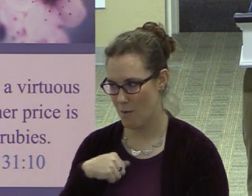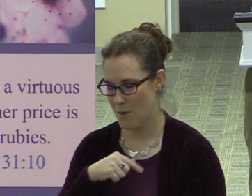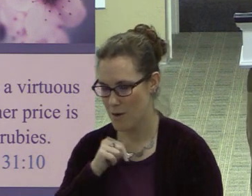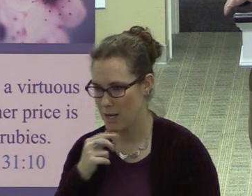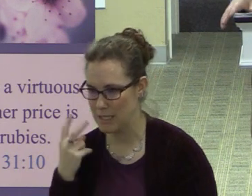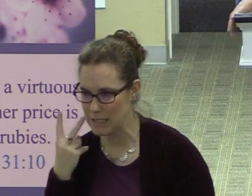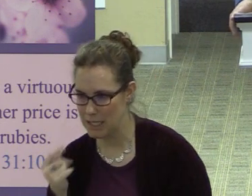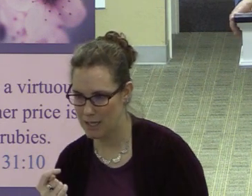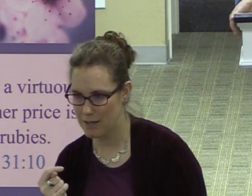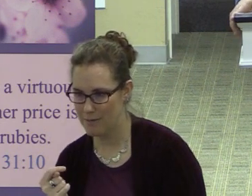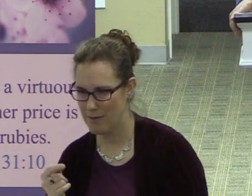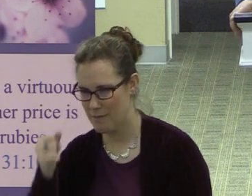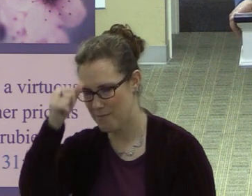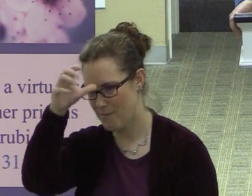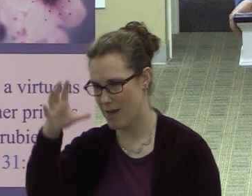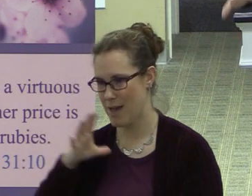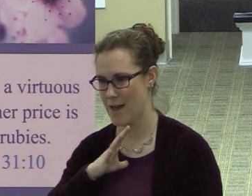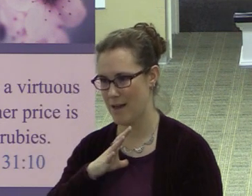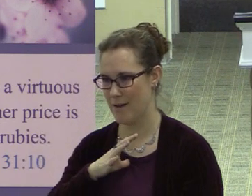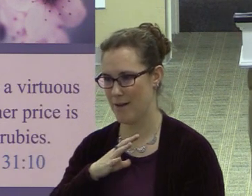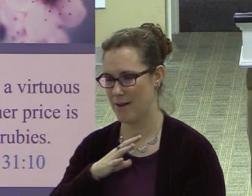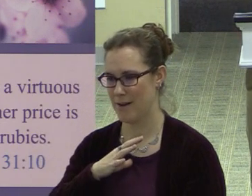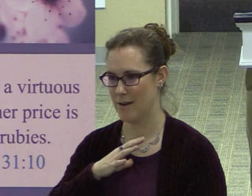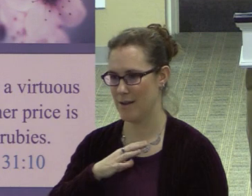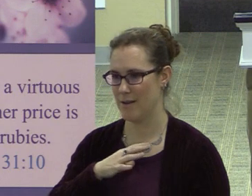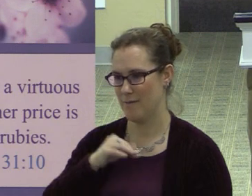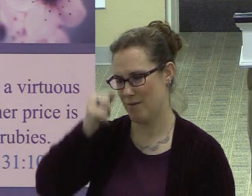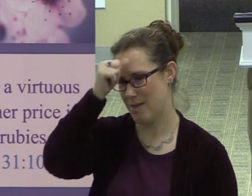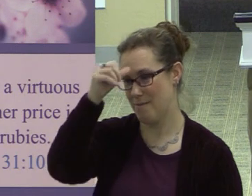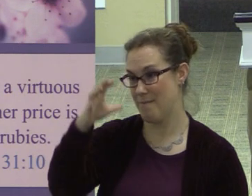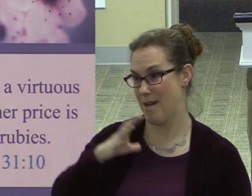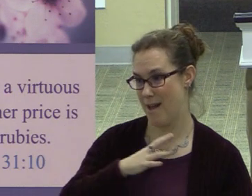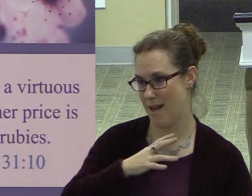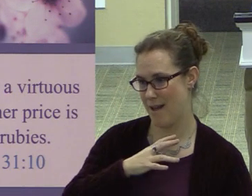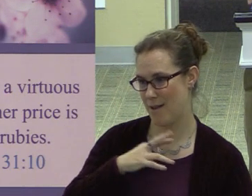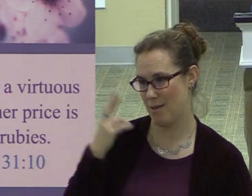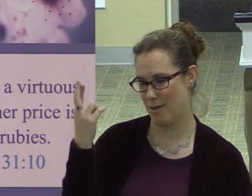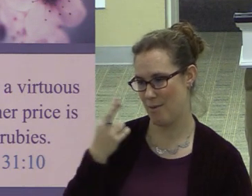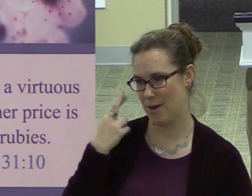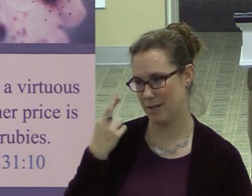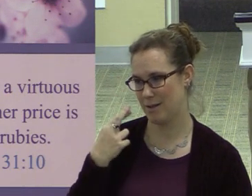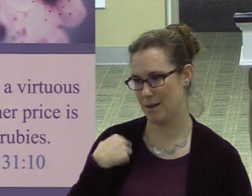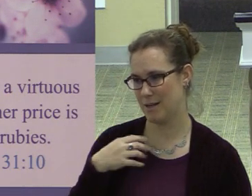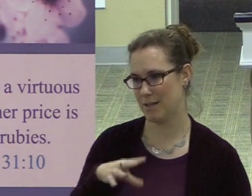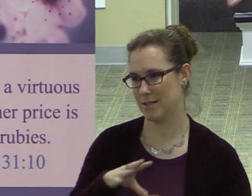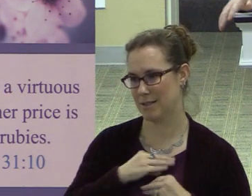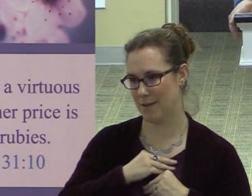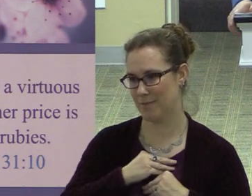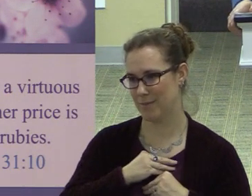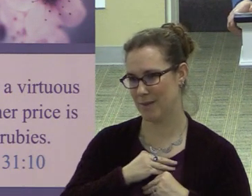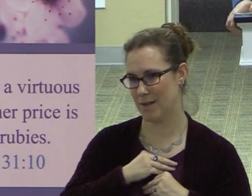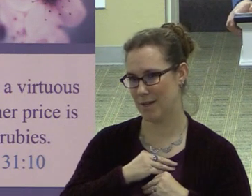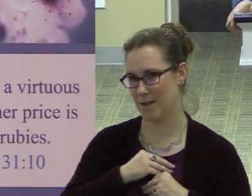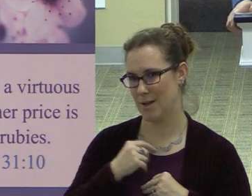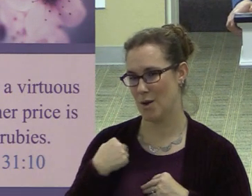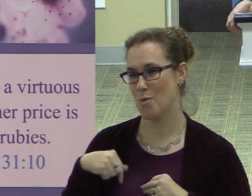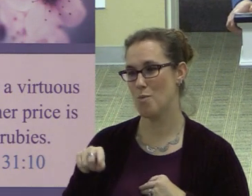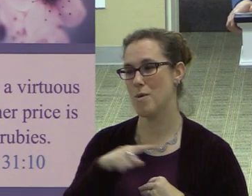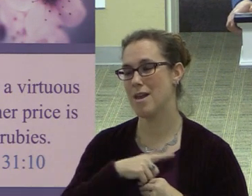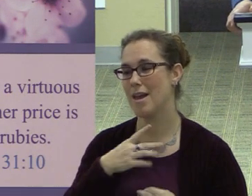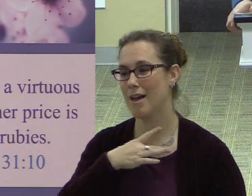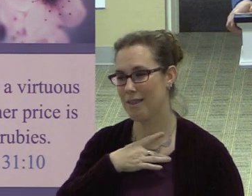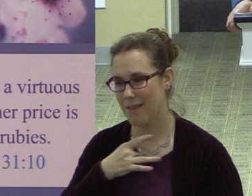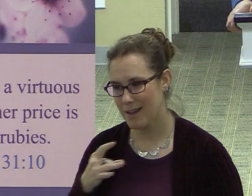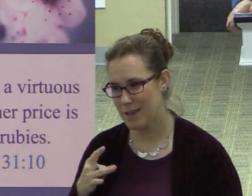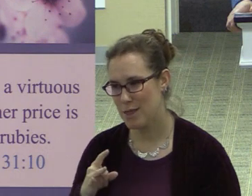how I address this with the men, it's a little bit different for the ladies, but for the men, one of the reasons it's hardest for us to accept is the truth is, we like the glory.